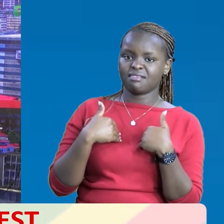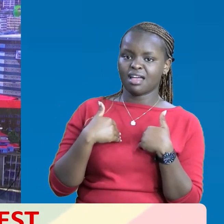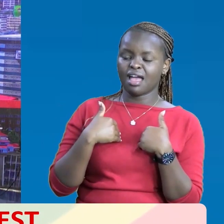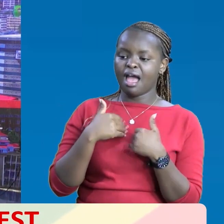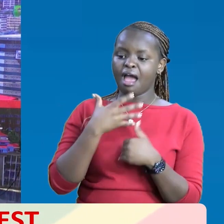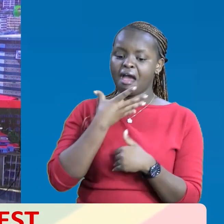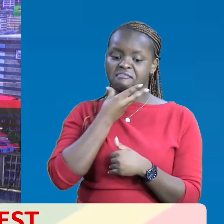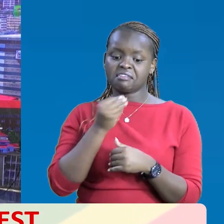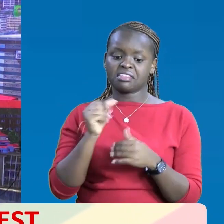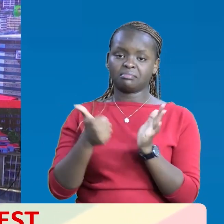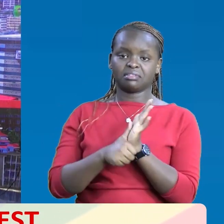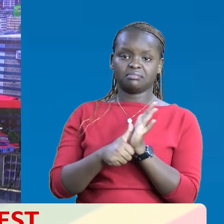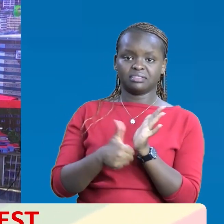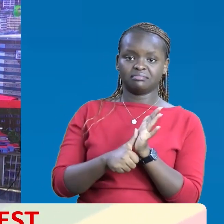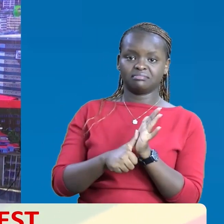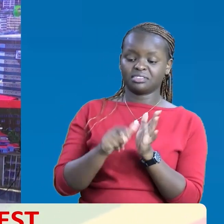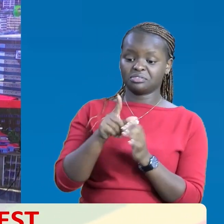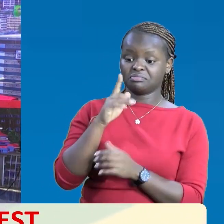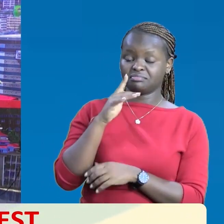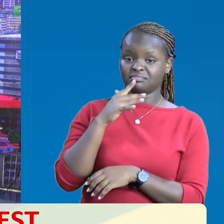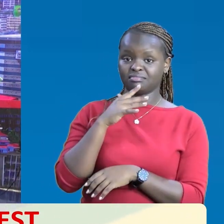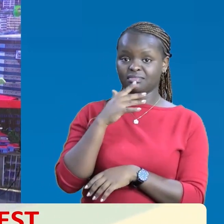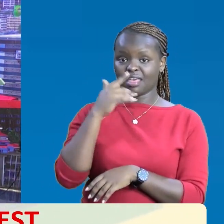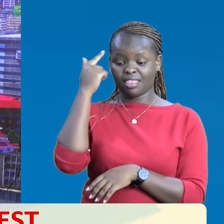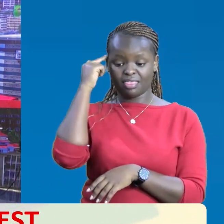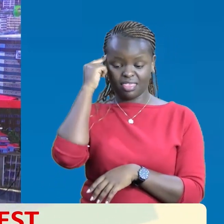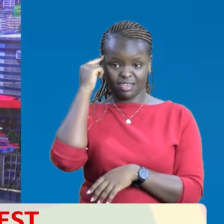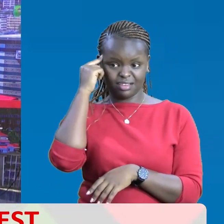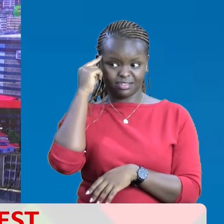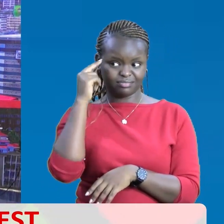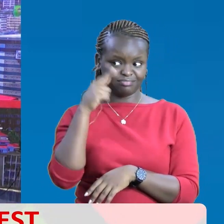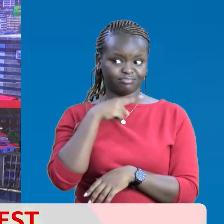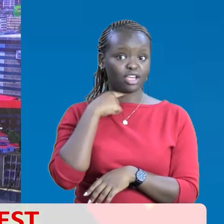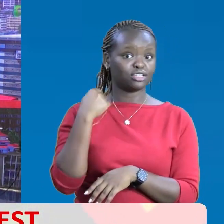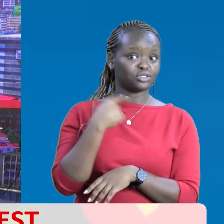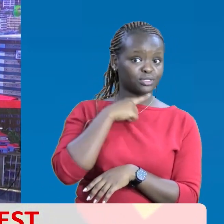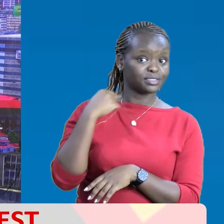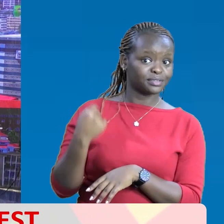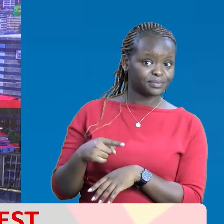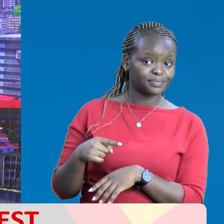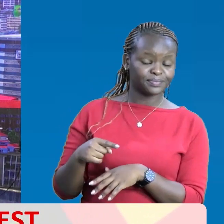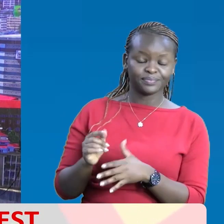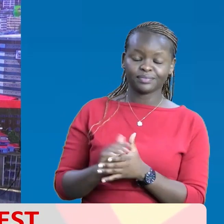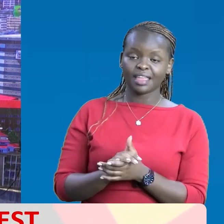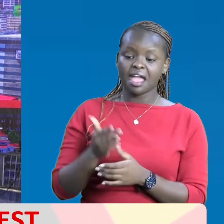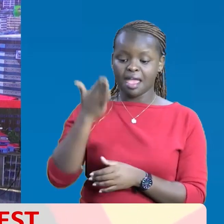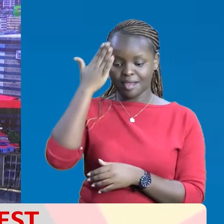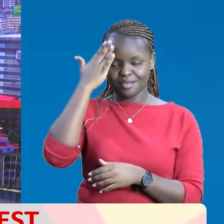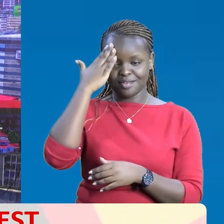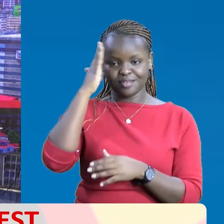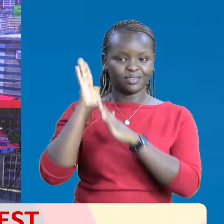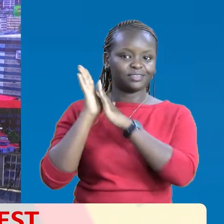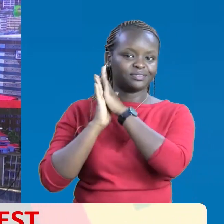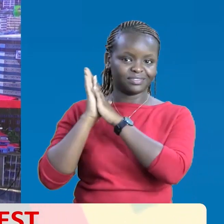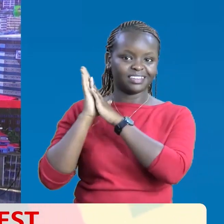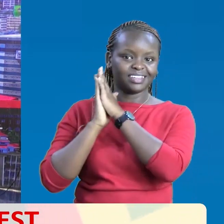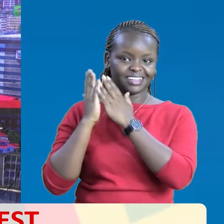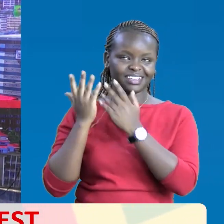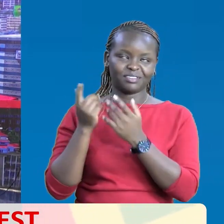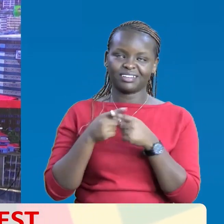Unadhani ni jokes? Ndio ni story ya jabu. Unasema ati ndio reggae lakini hiyo ni crazy.